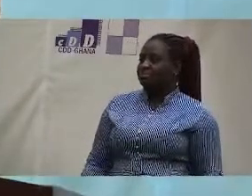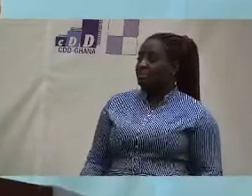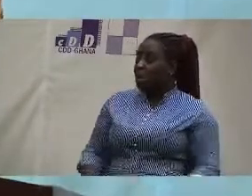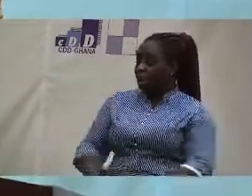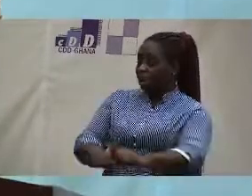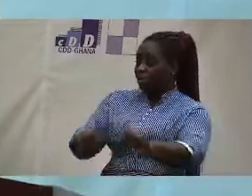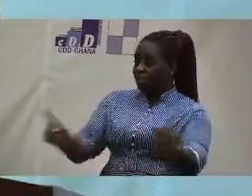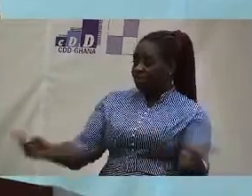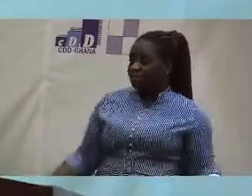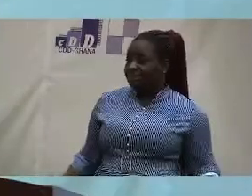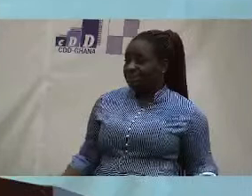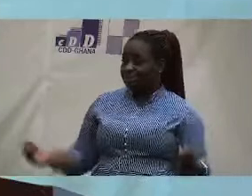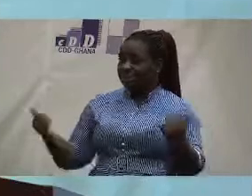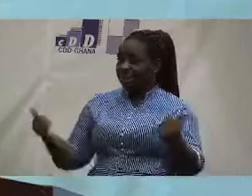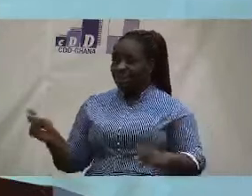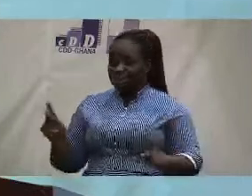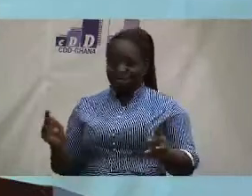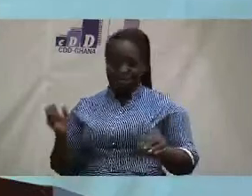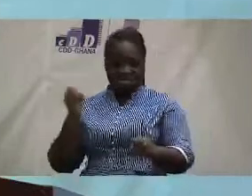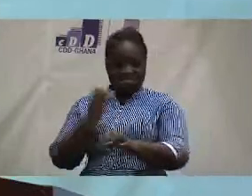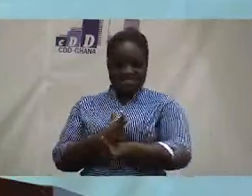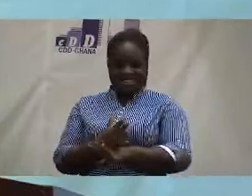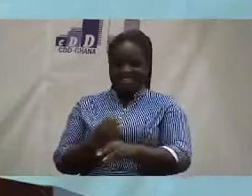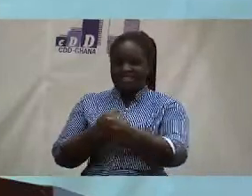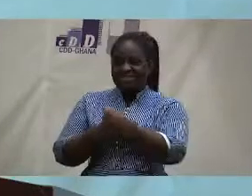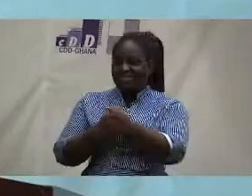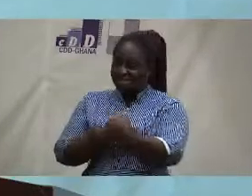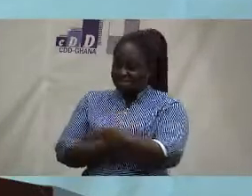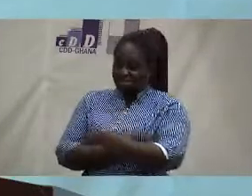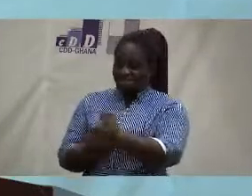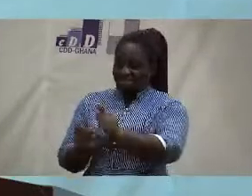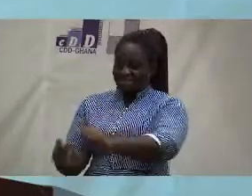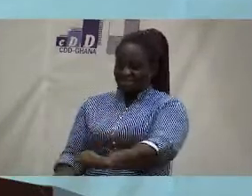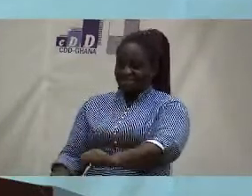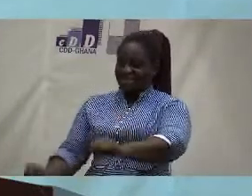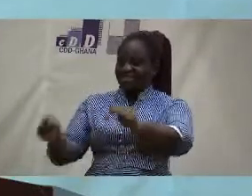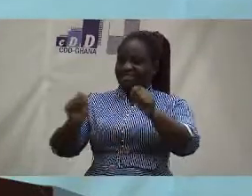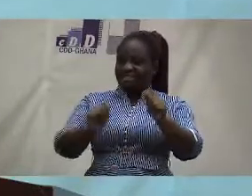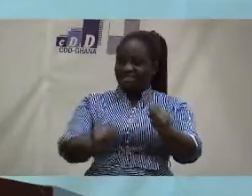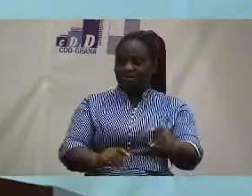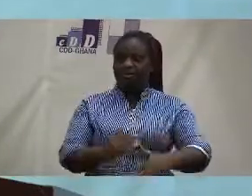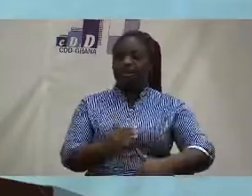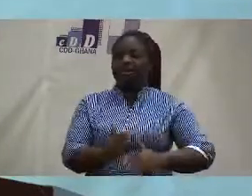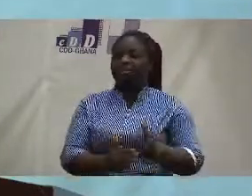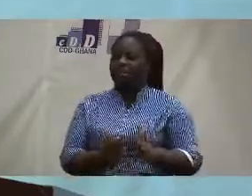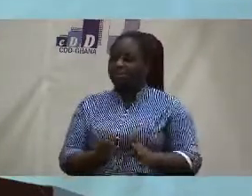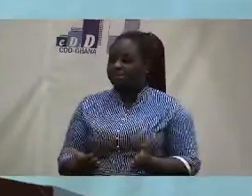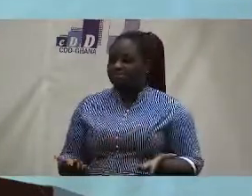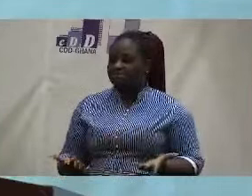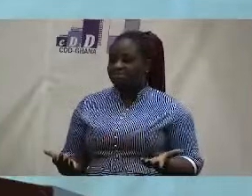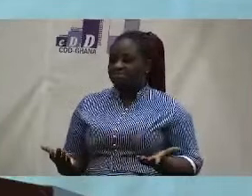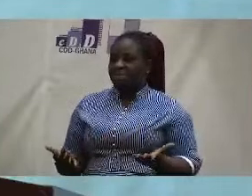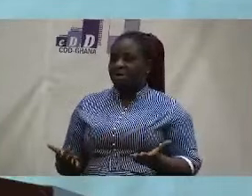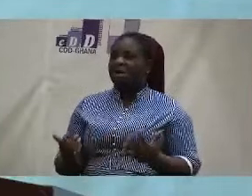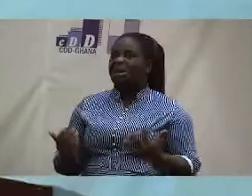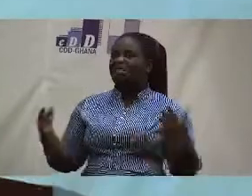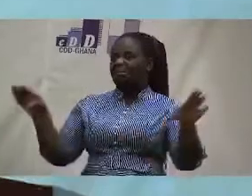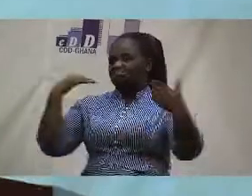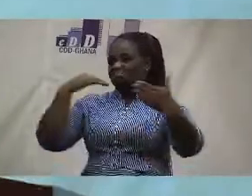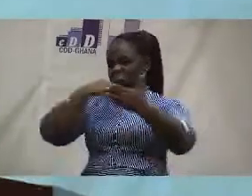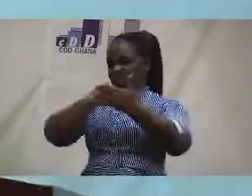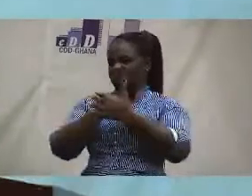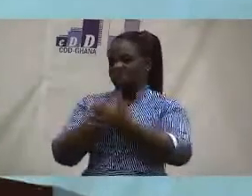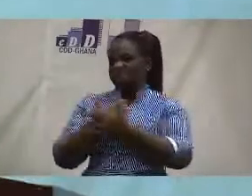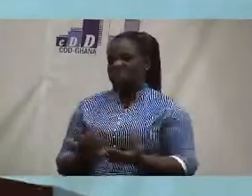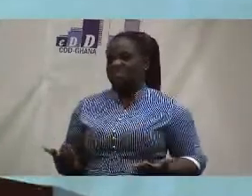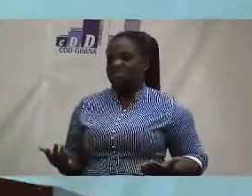But now people are ready to support a transitional arrangement, which could actually have been prevented in